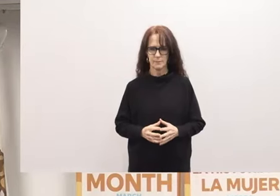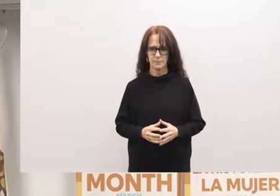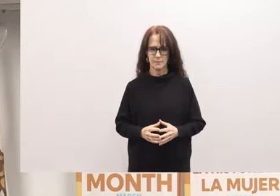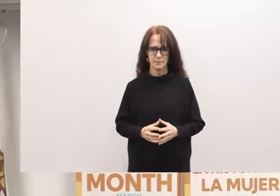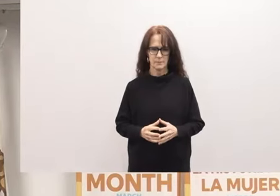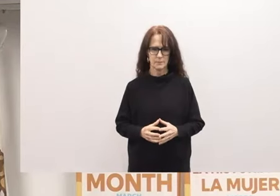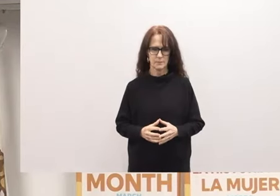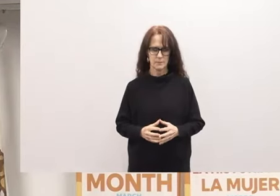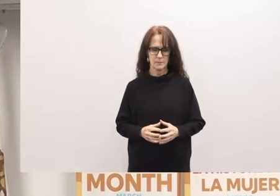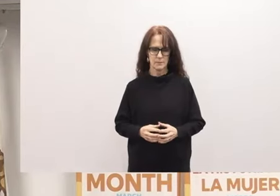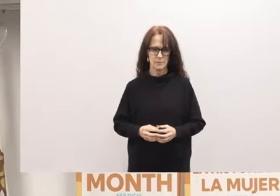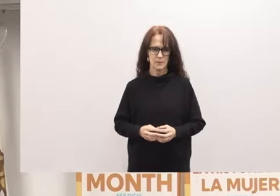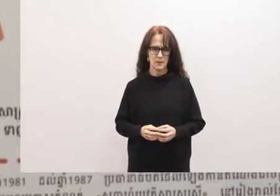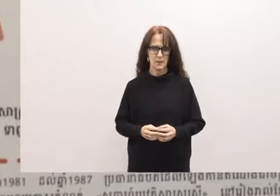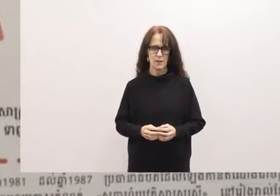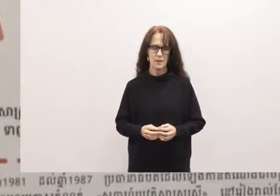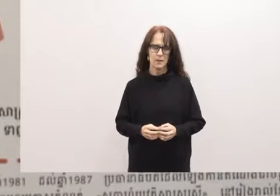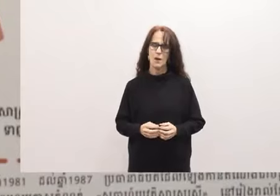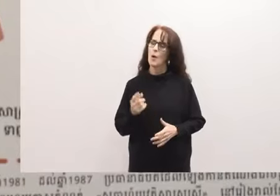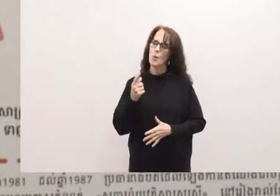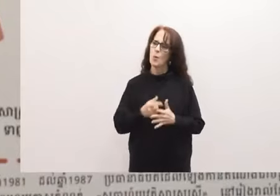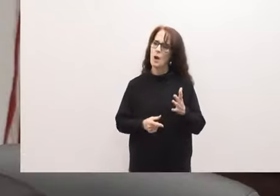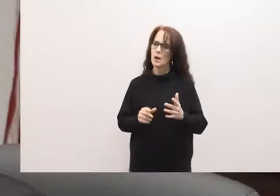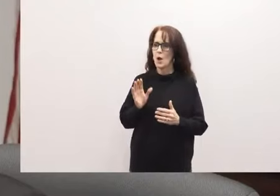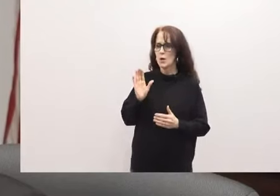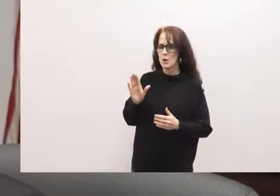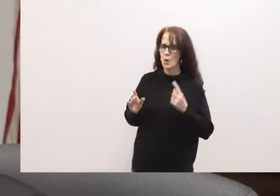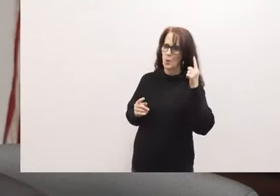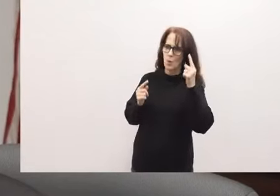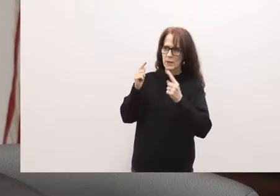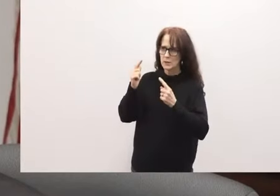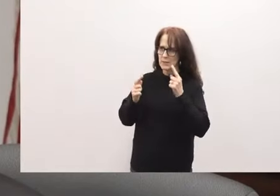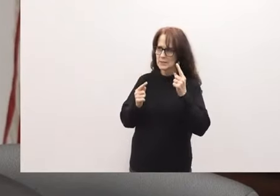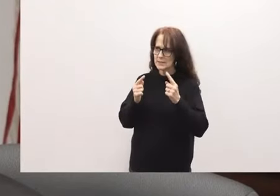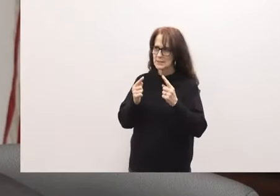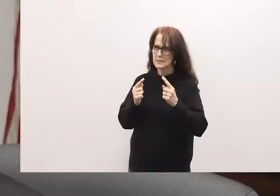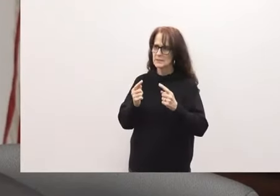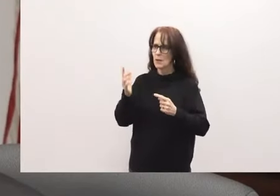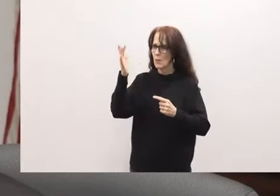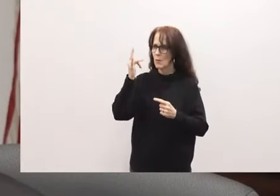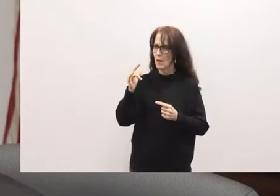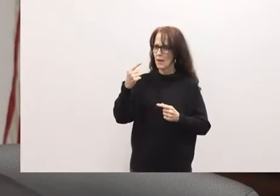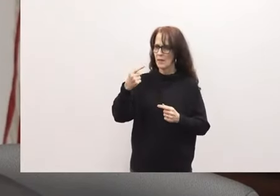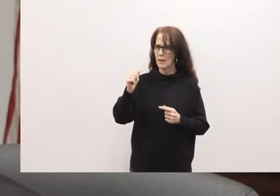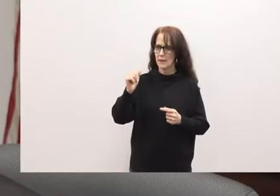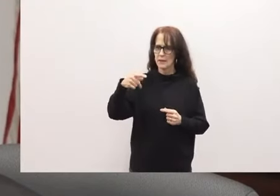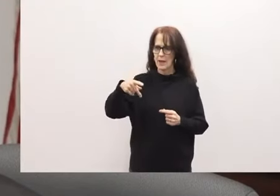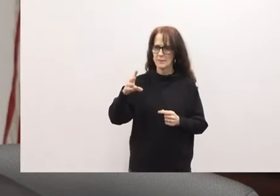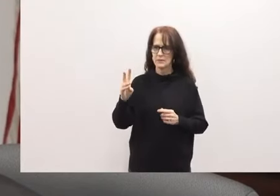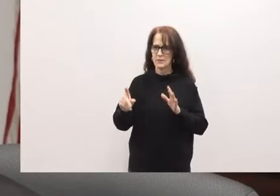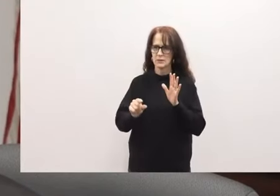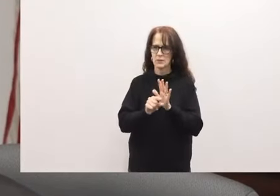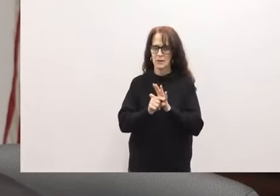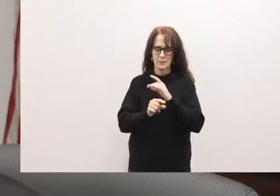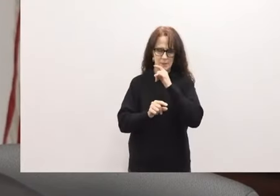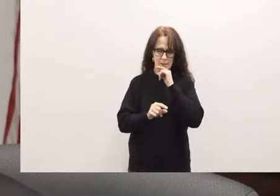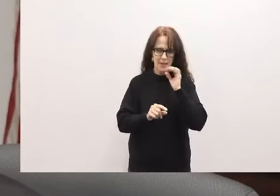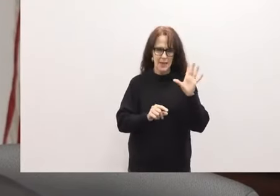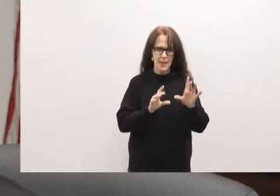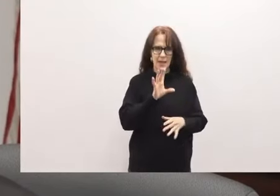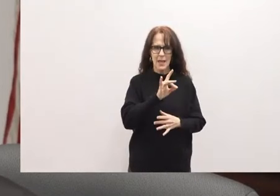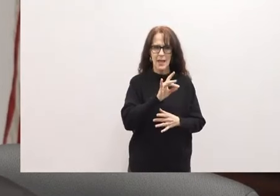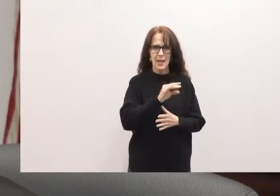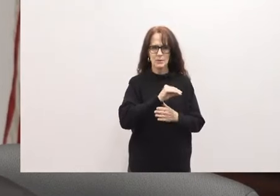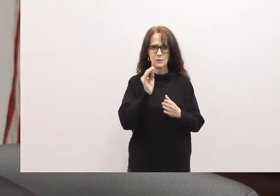this. What are your wonderings as to why the gap in sixth grade, that's 8%,